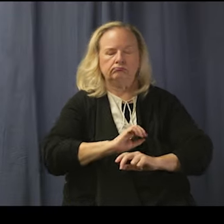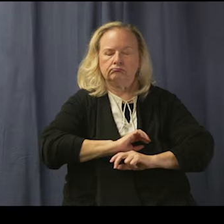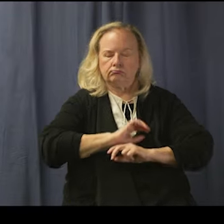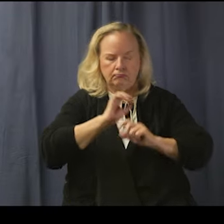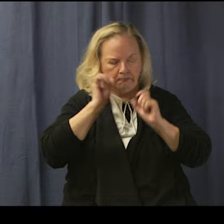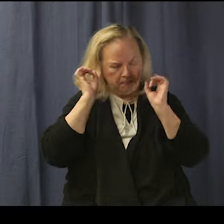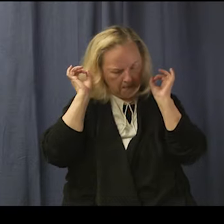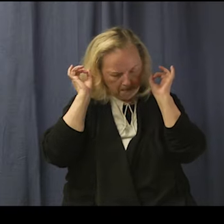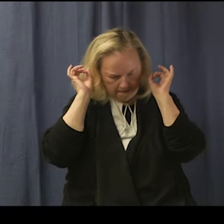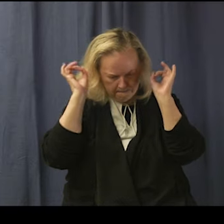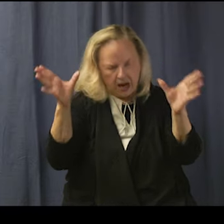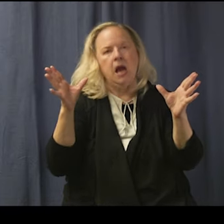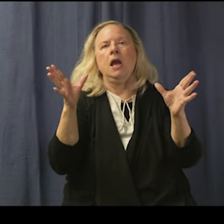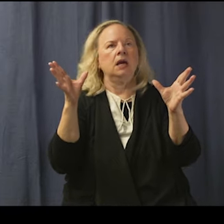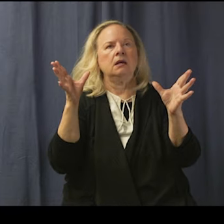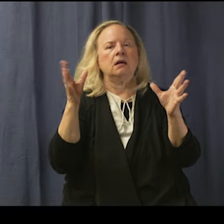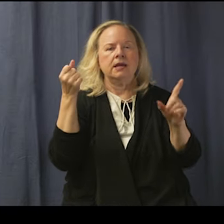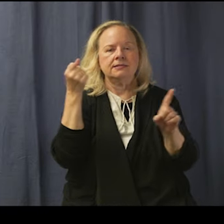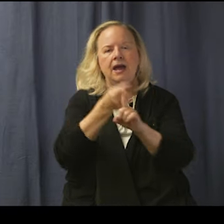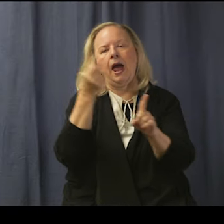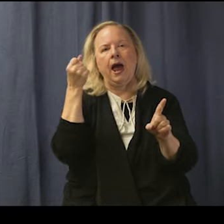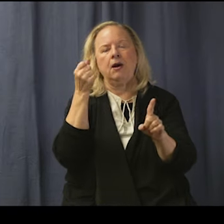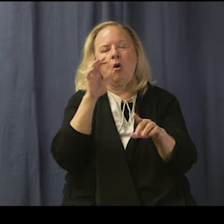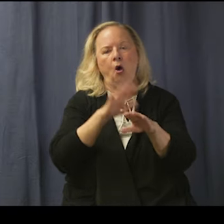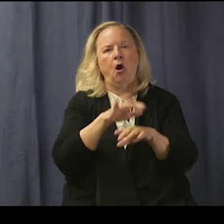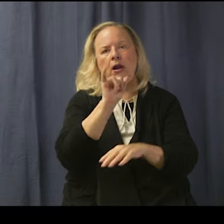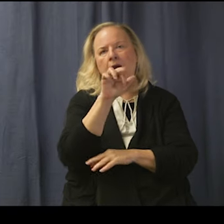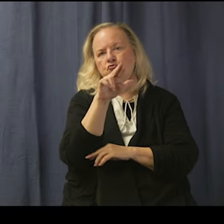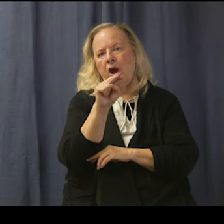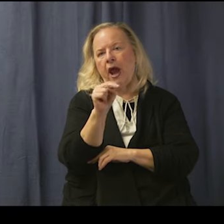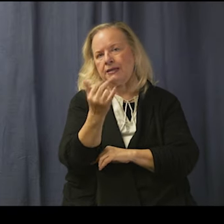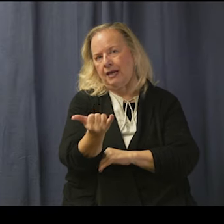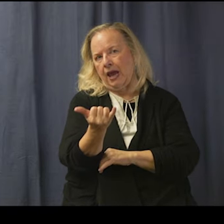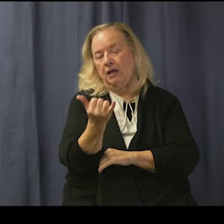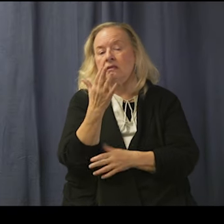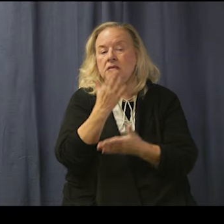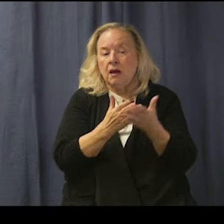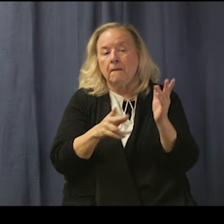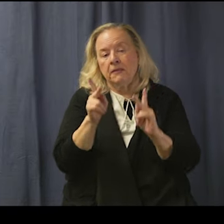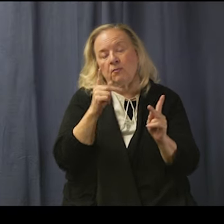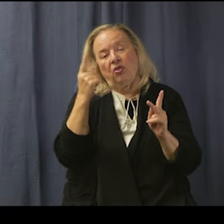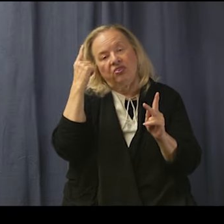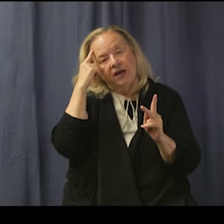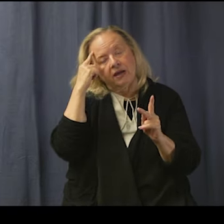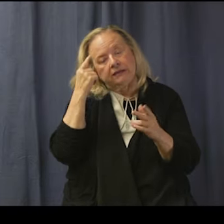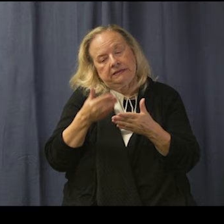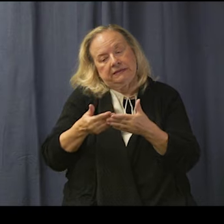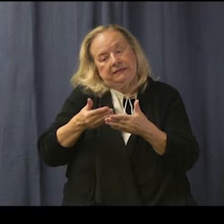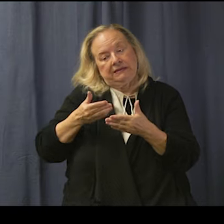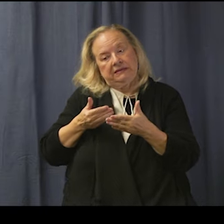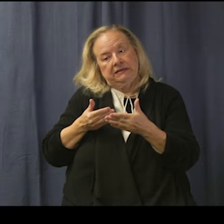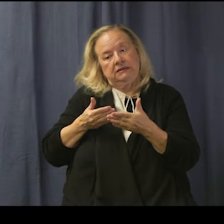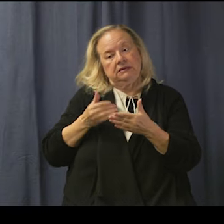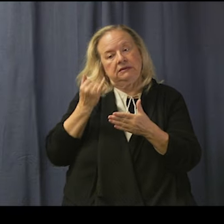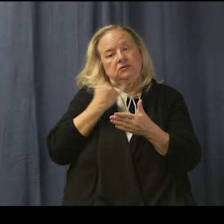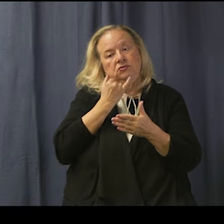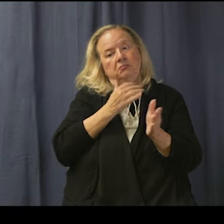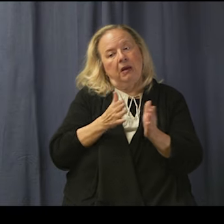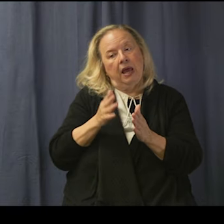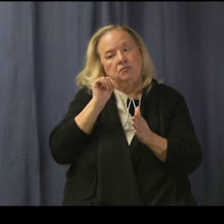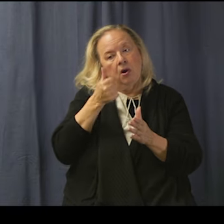major, major cyber attack on Iran today. And some people believe it is a prelude to an all-out attack by